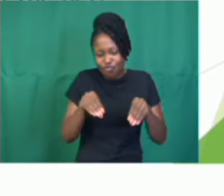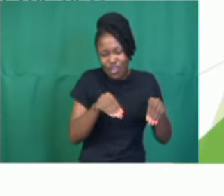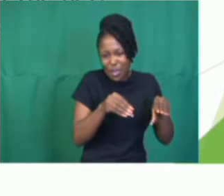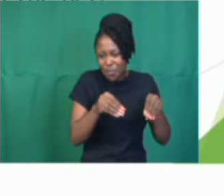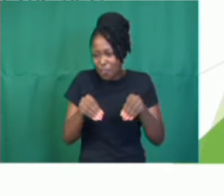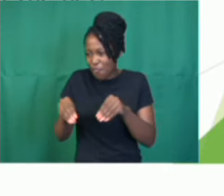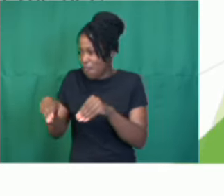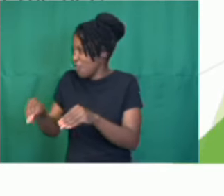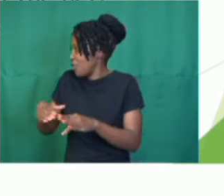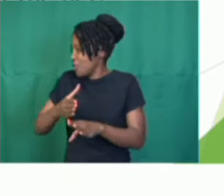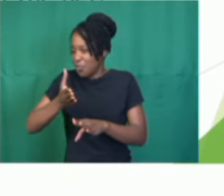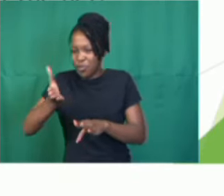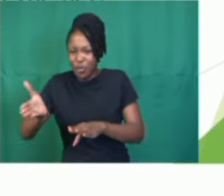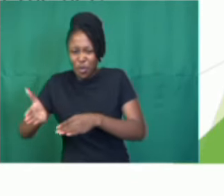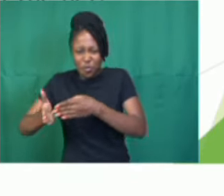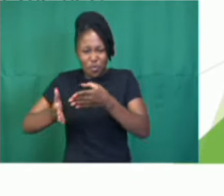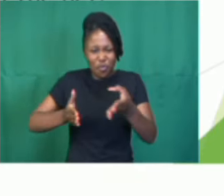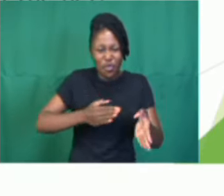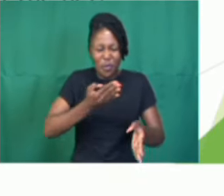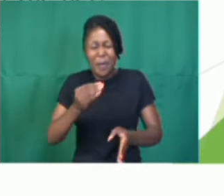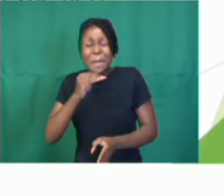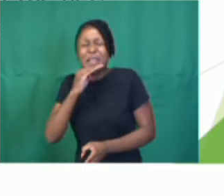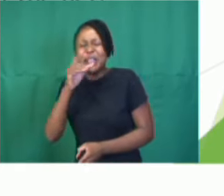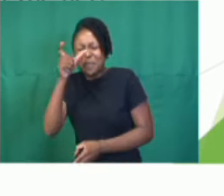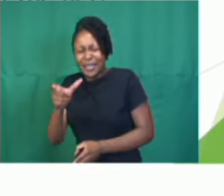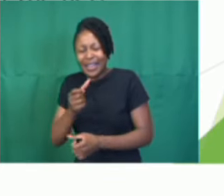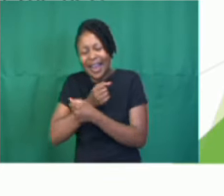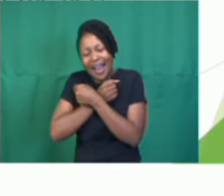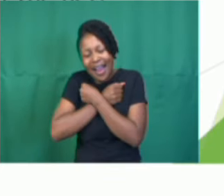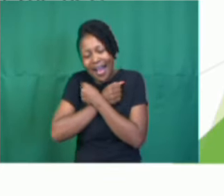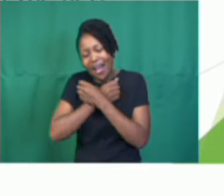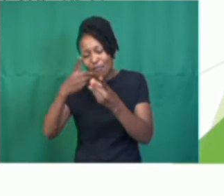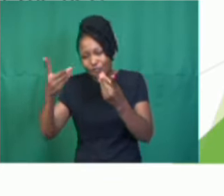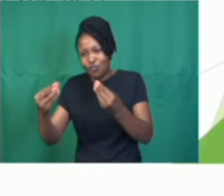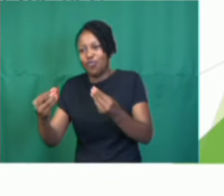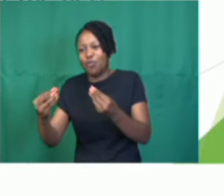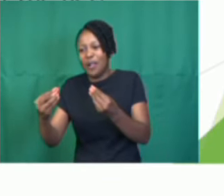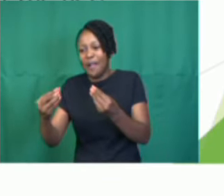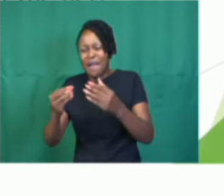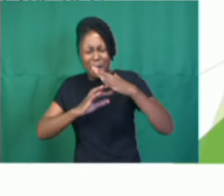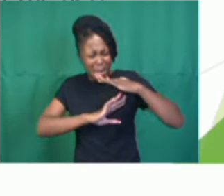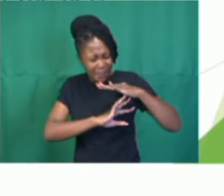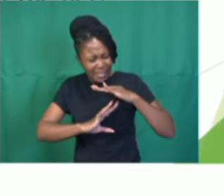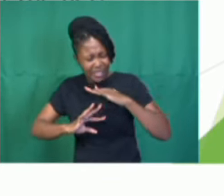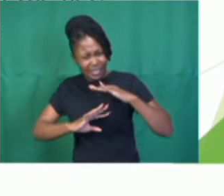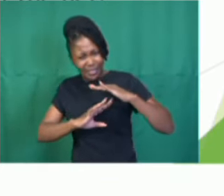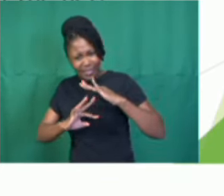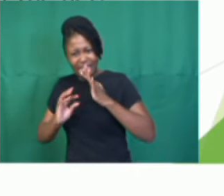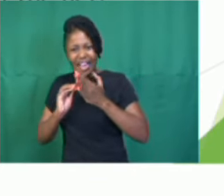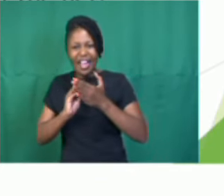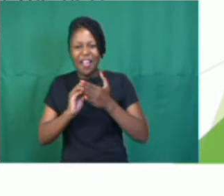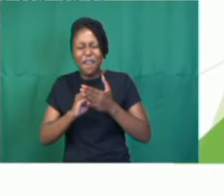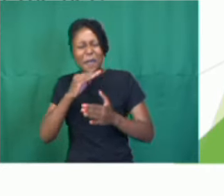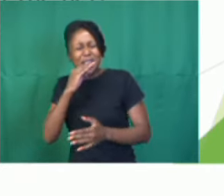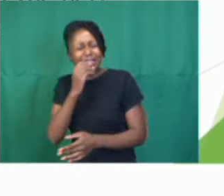the writer is in love with what he is or she is doing. She is just doing it with